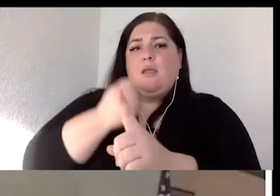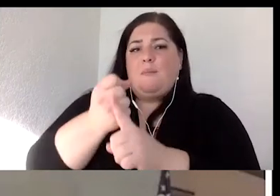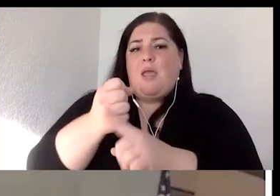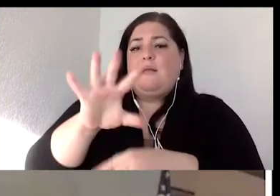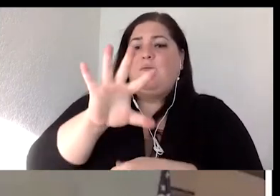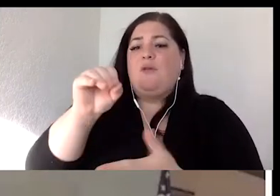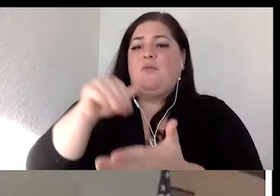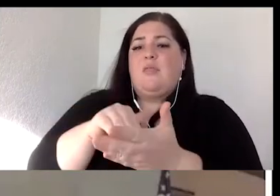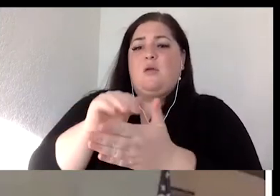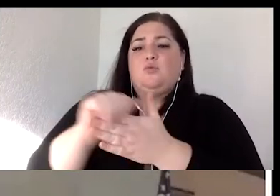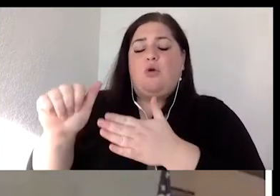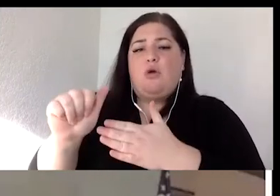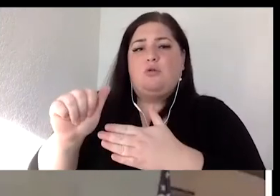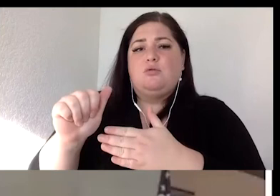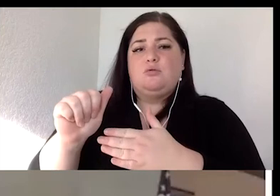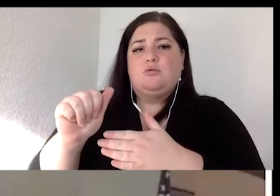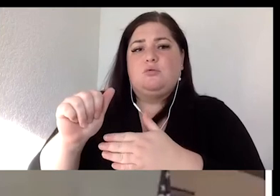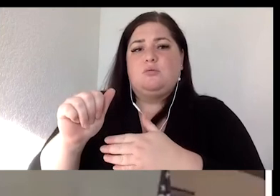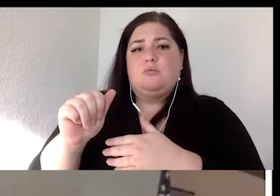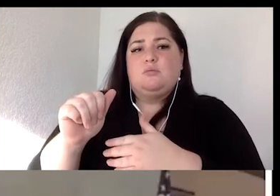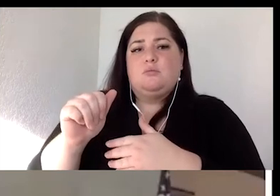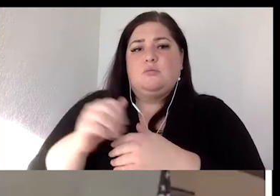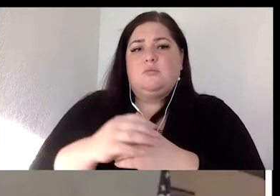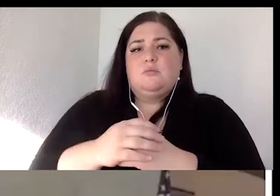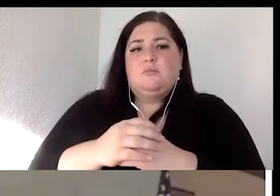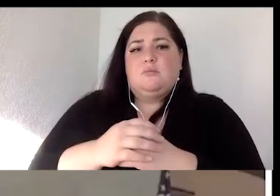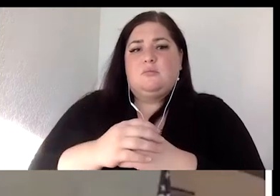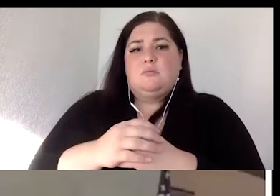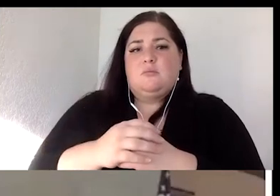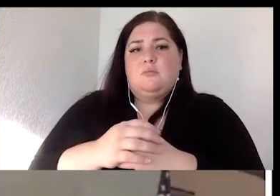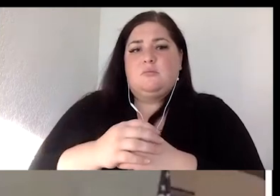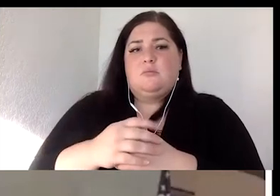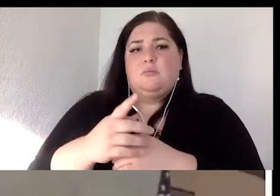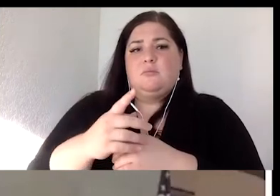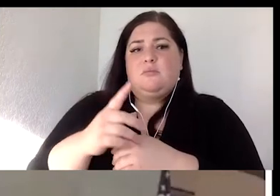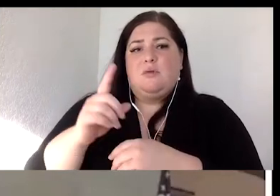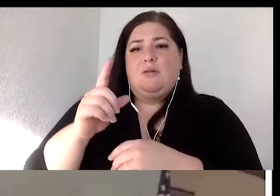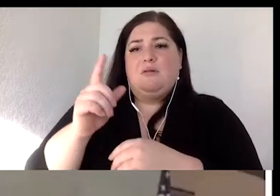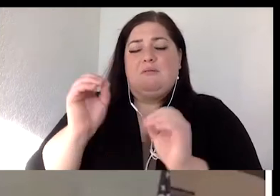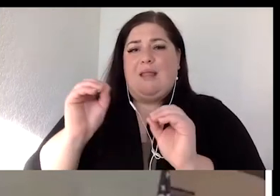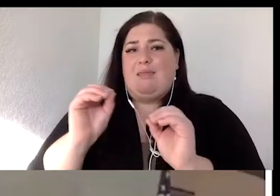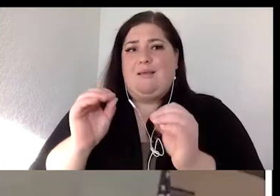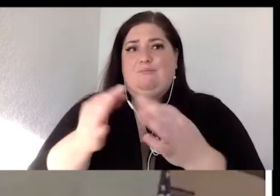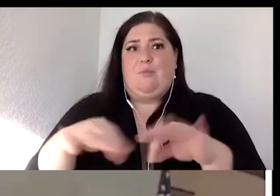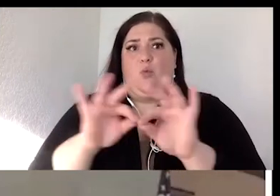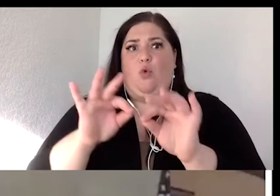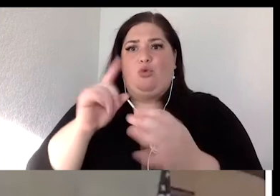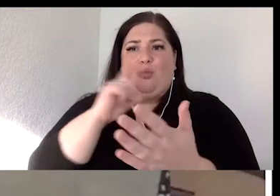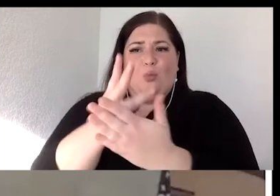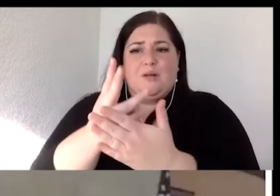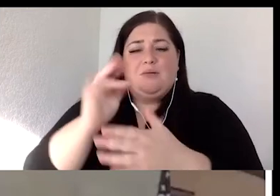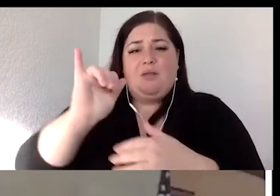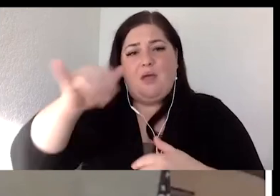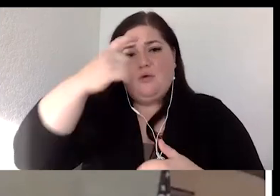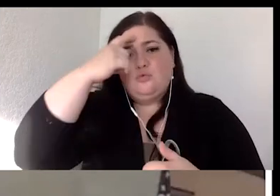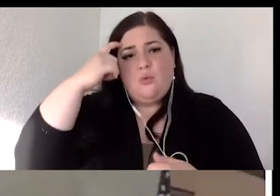through nothing more than having witnessed that that trauma because of psychological